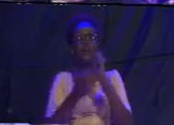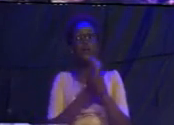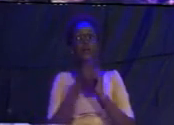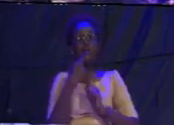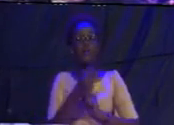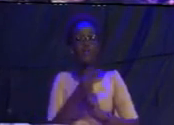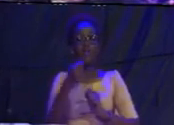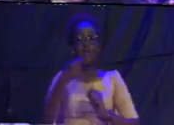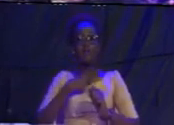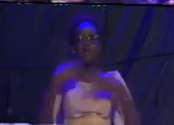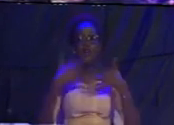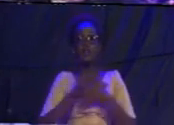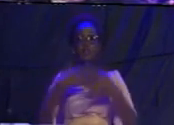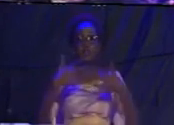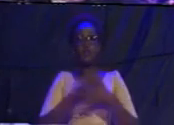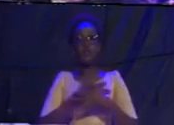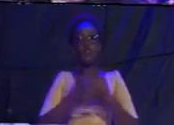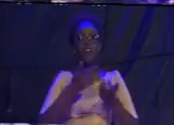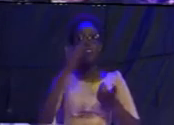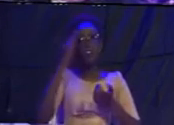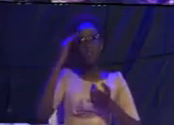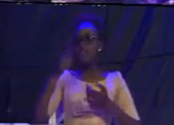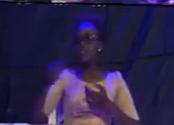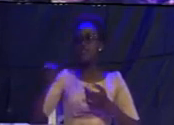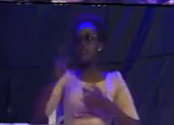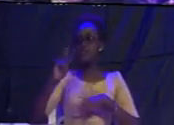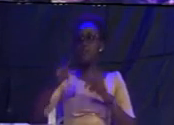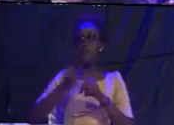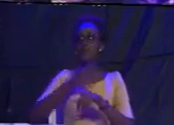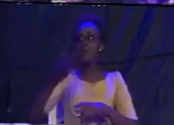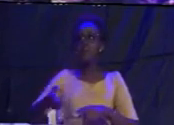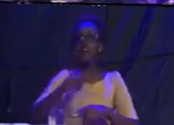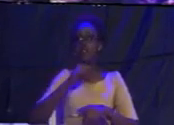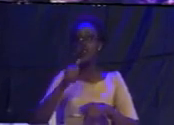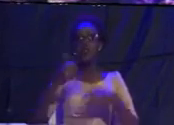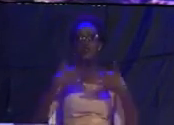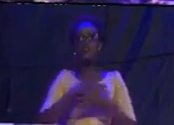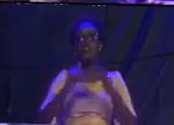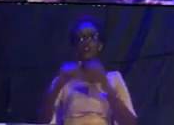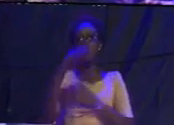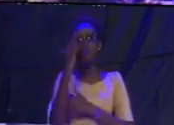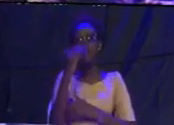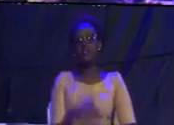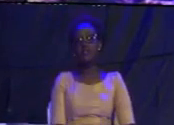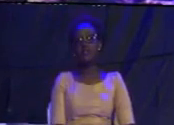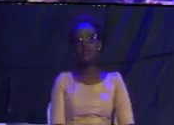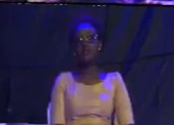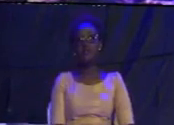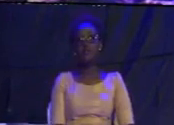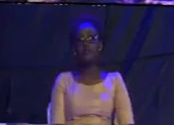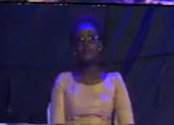ngo narizi ko hano hataba gutinya Imana. Abraham said to him, I thought there was no fear of the Lord in